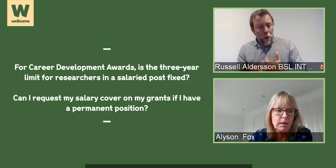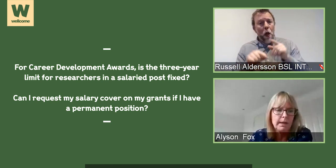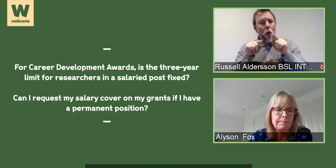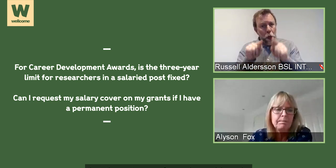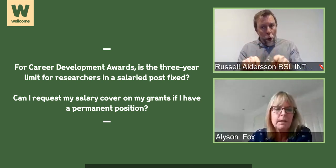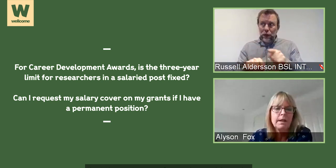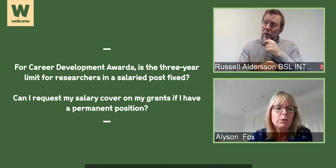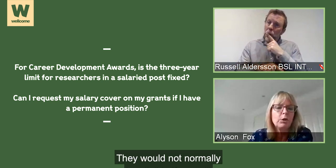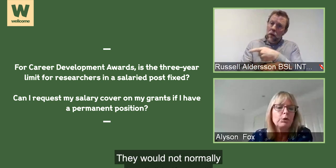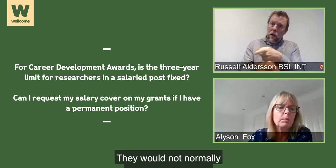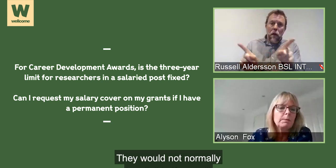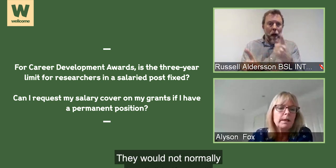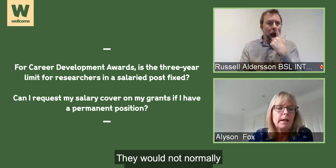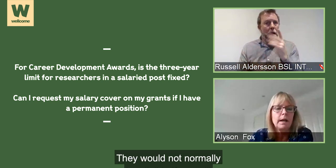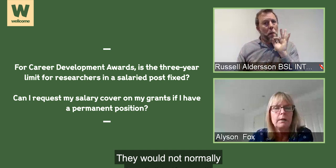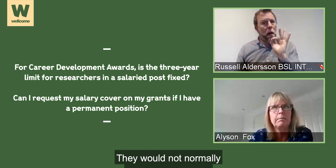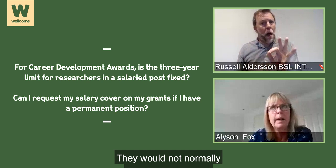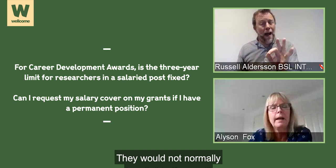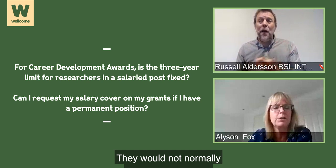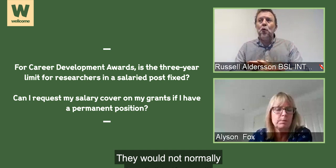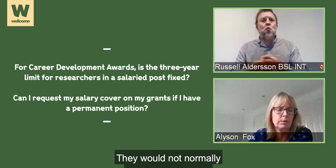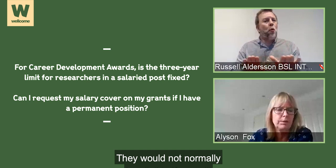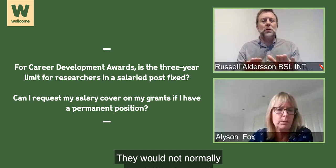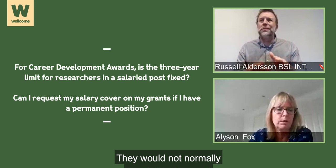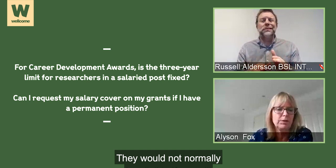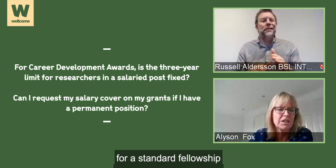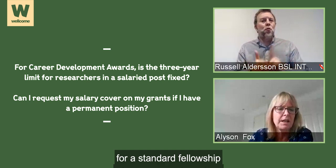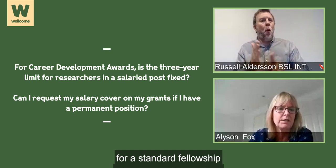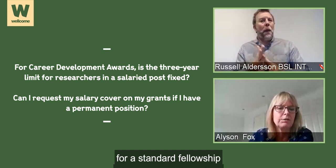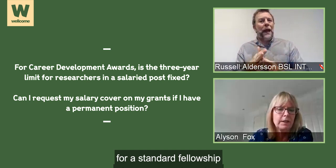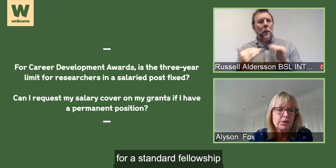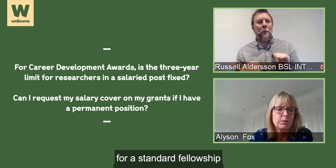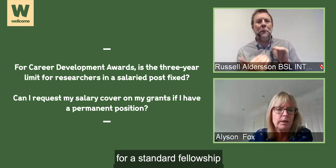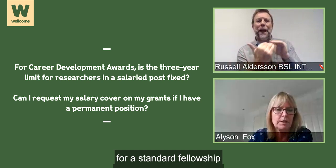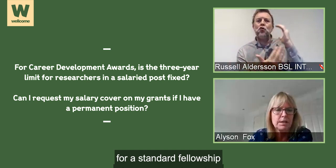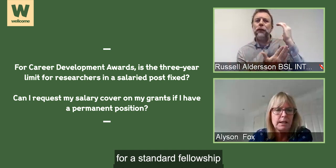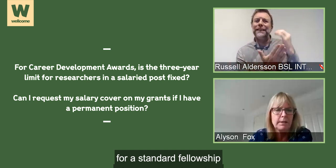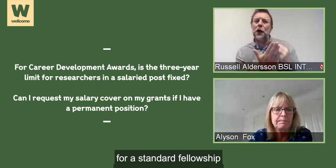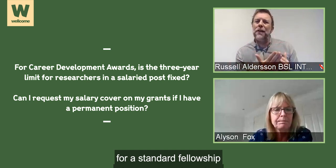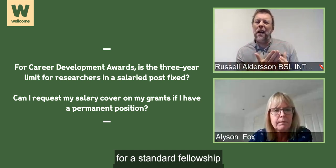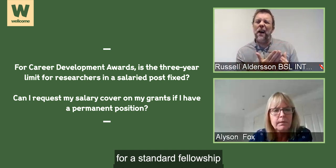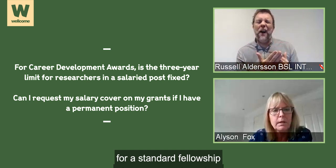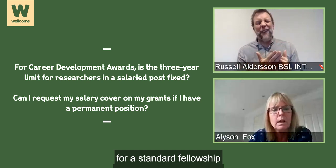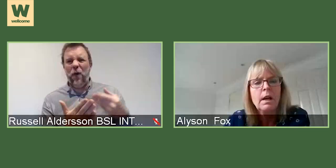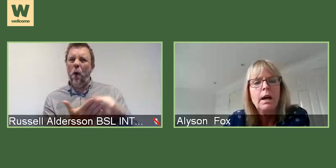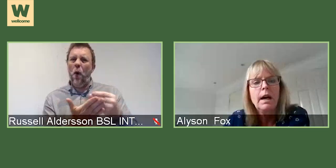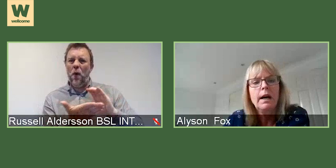people could apply. They would not normally be eligible, if you will, for a standard fellowship where you get the salary.